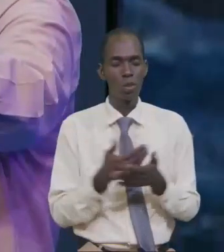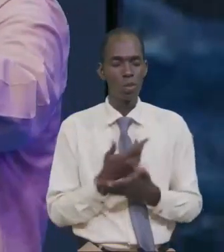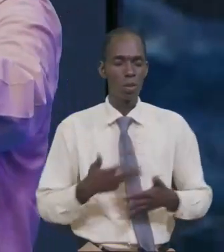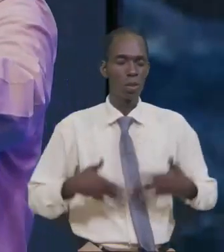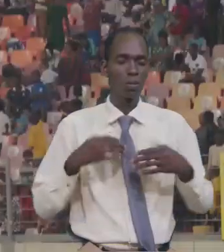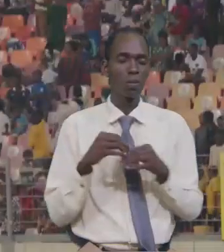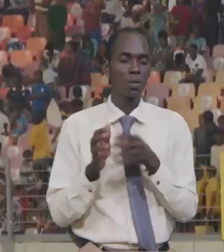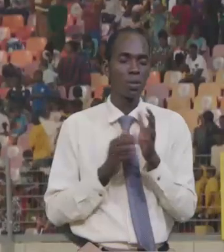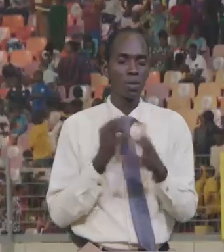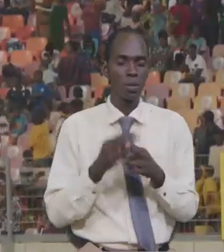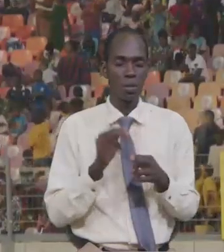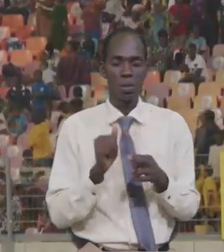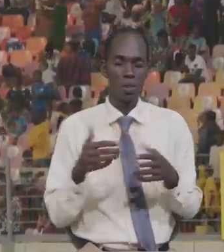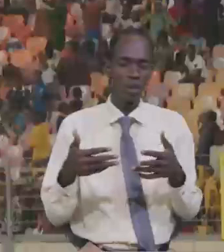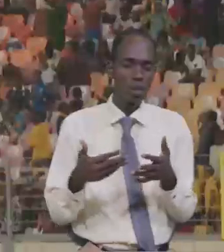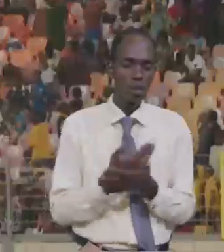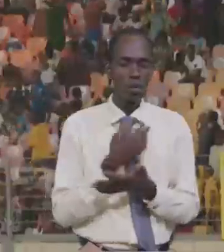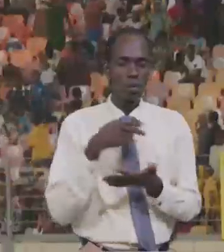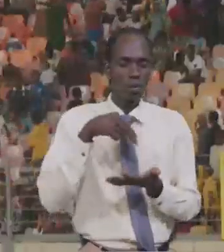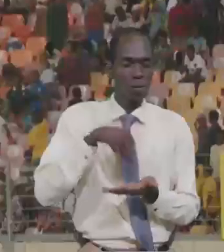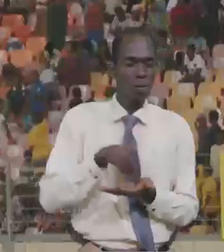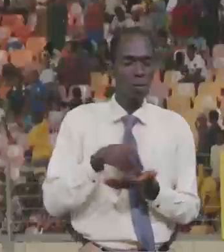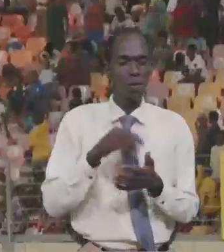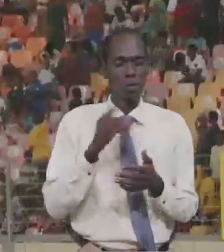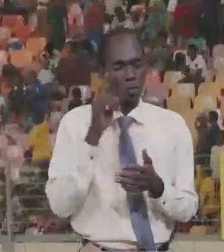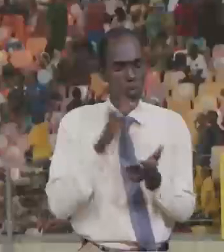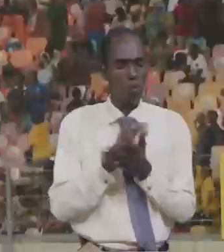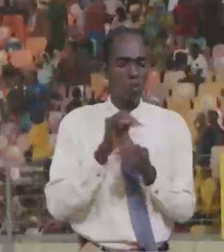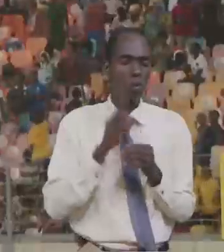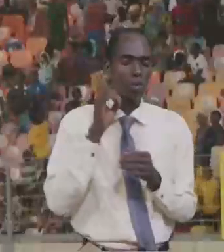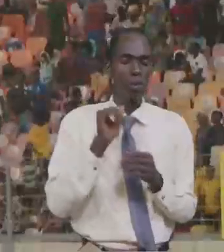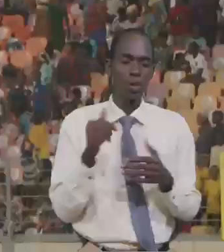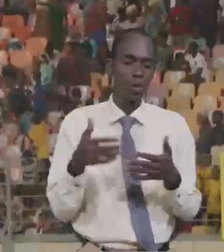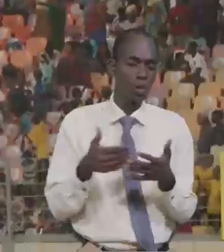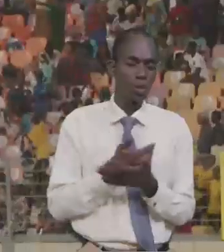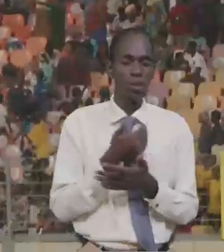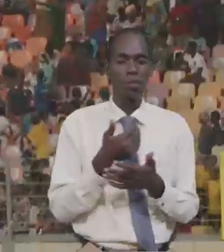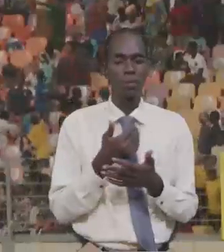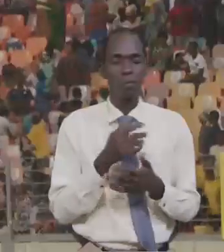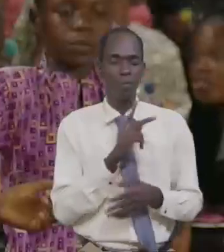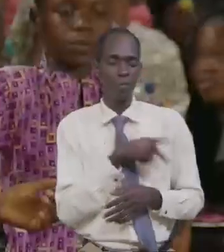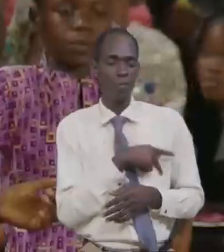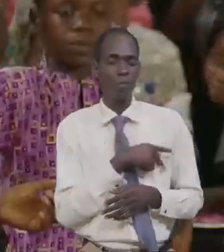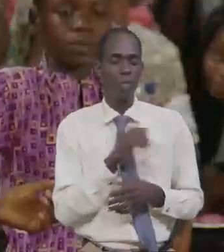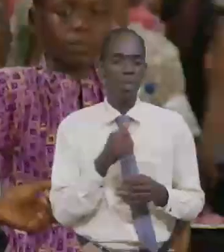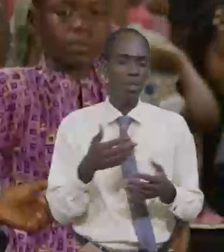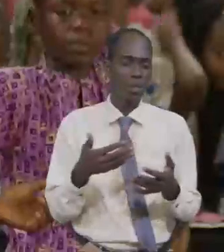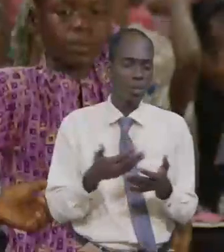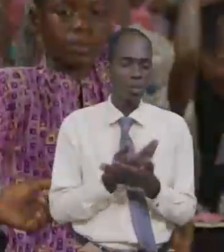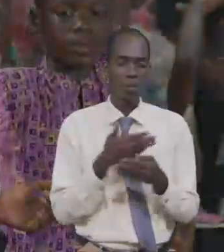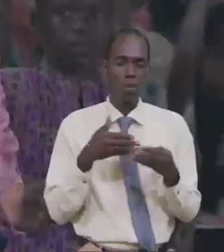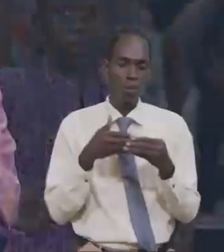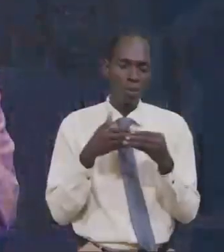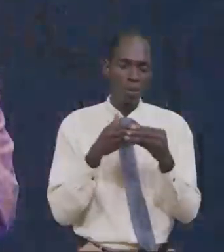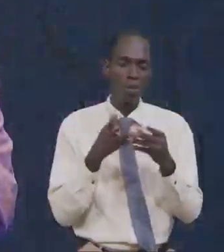a new direction of life right now in Jesus' name. If we